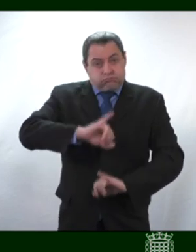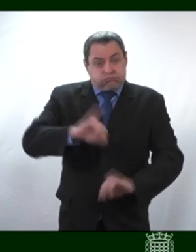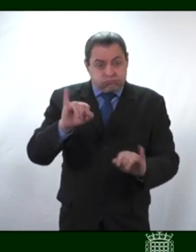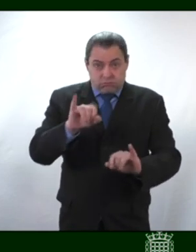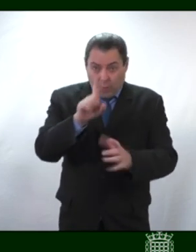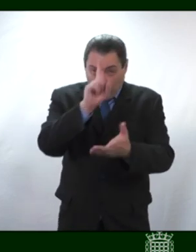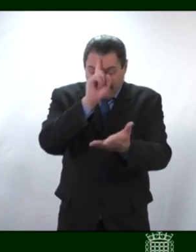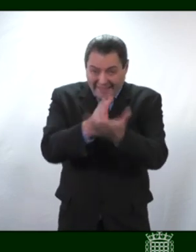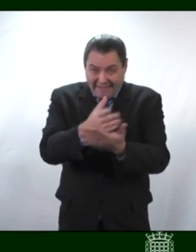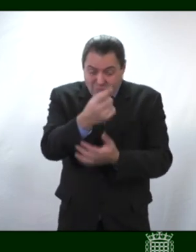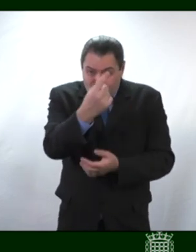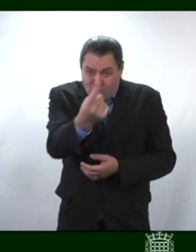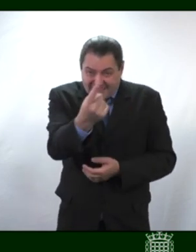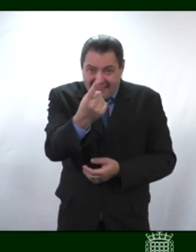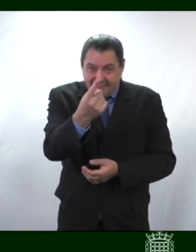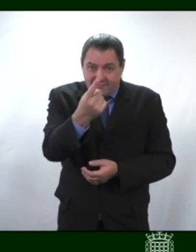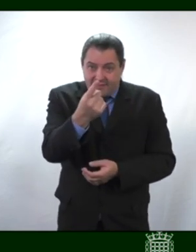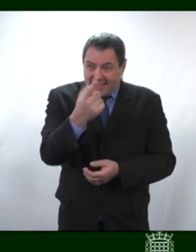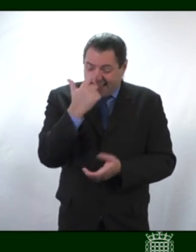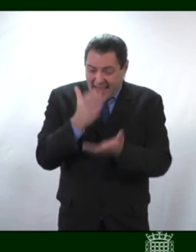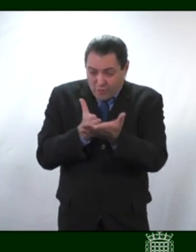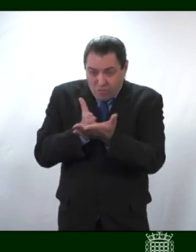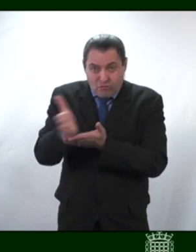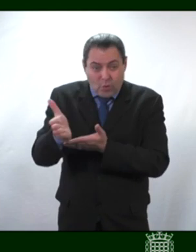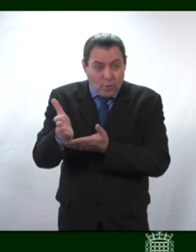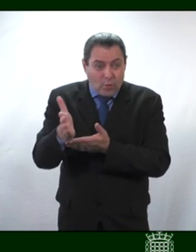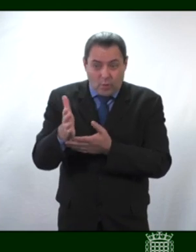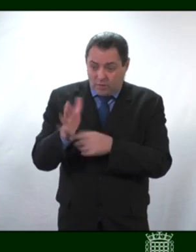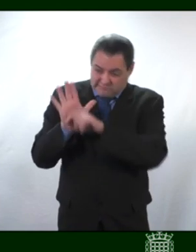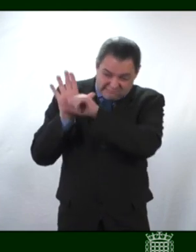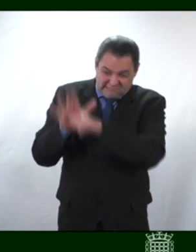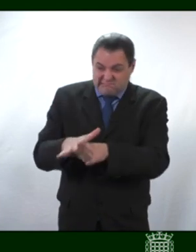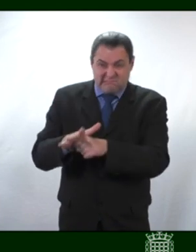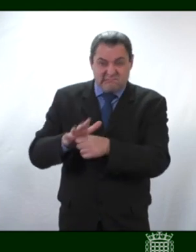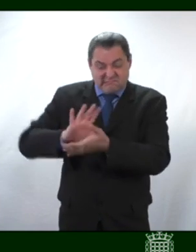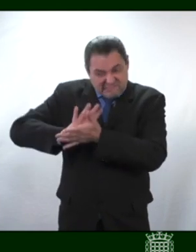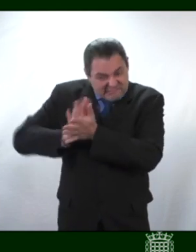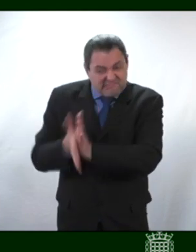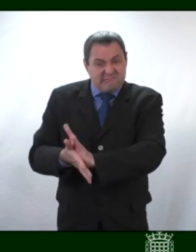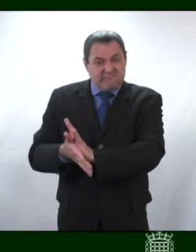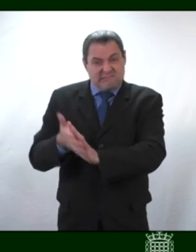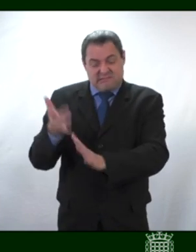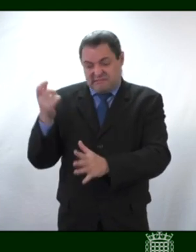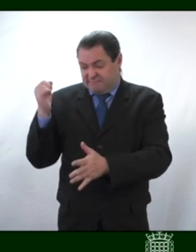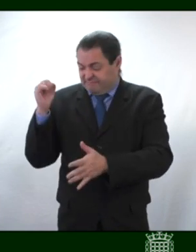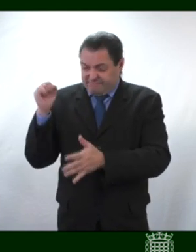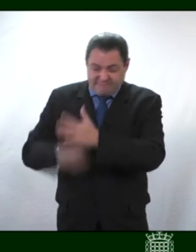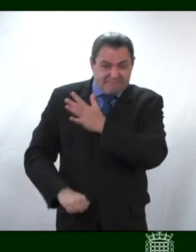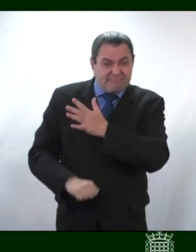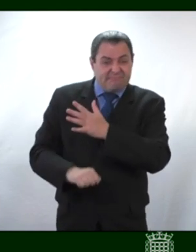believe that we will get through this pandemic by subjecting communities to punishing financial